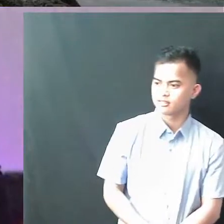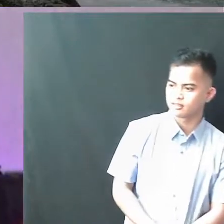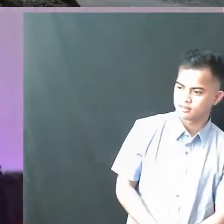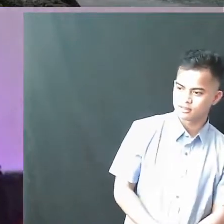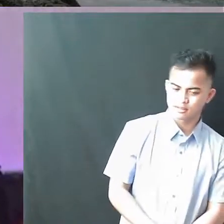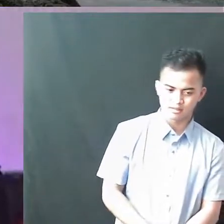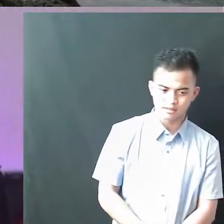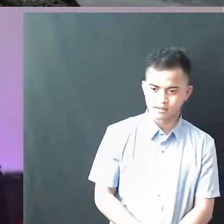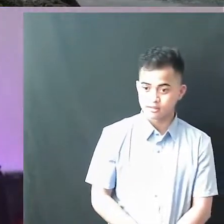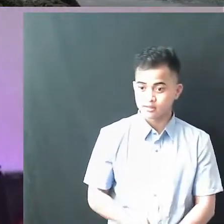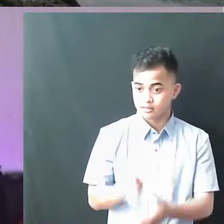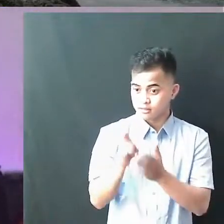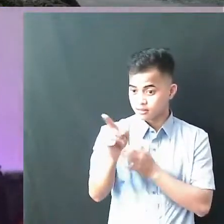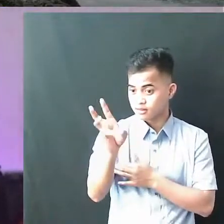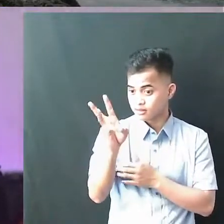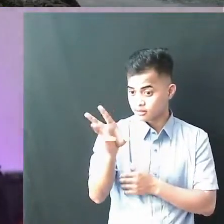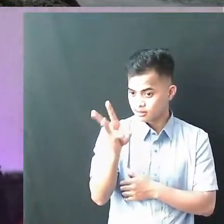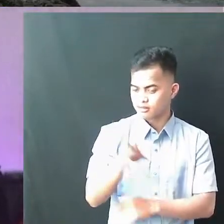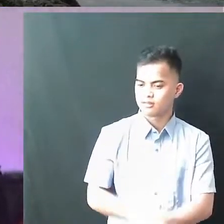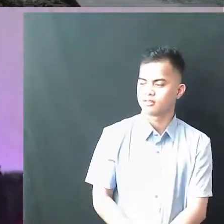3 and verse 16.